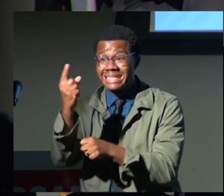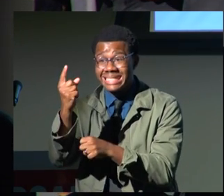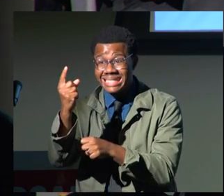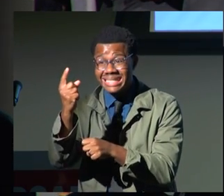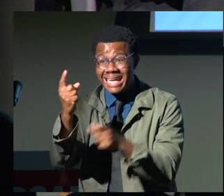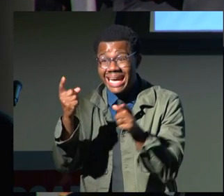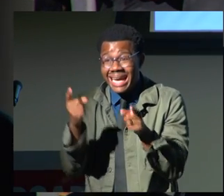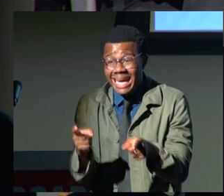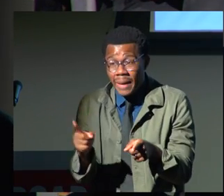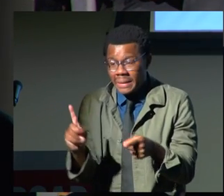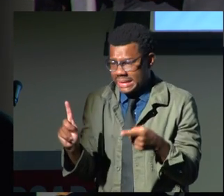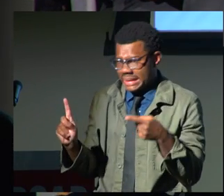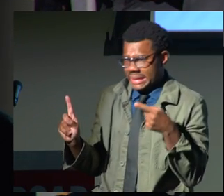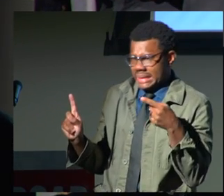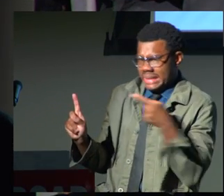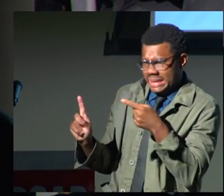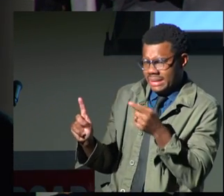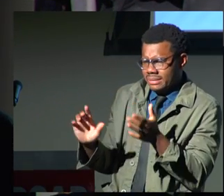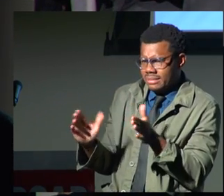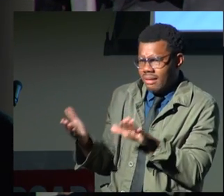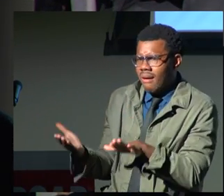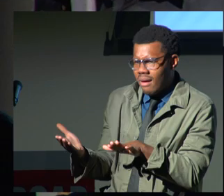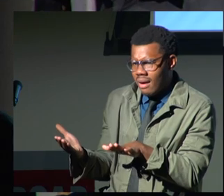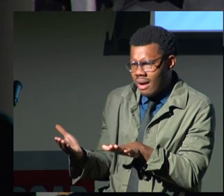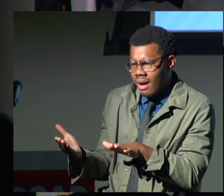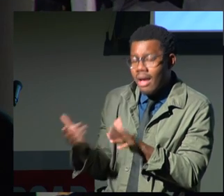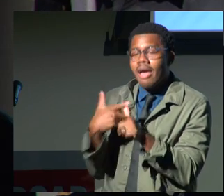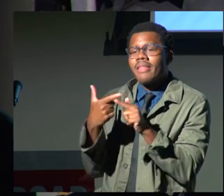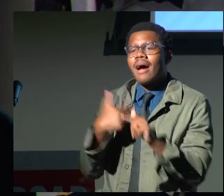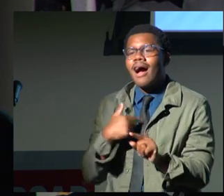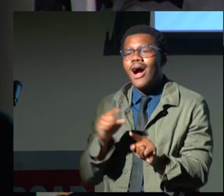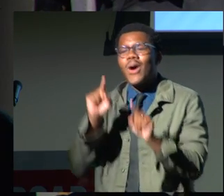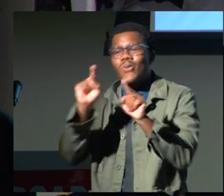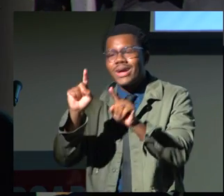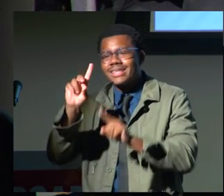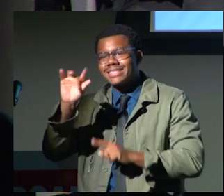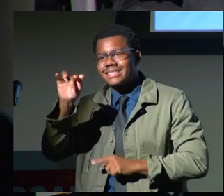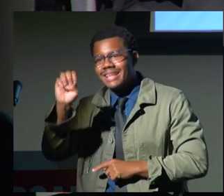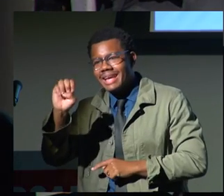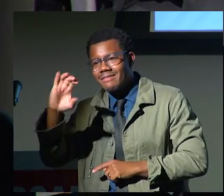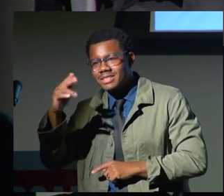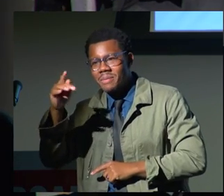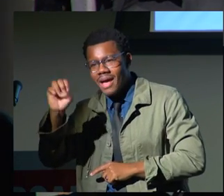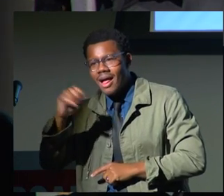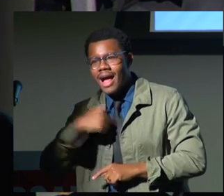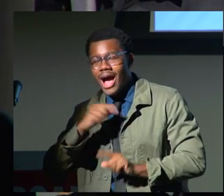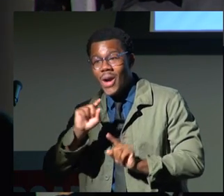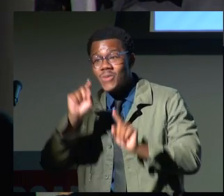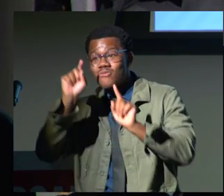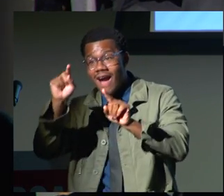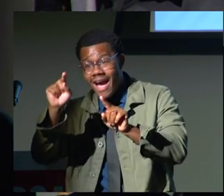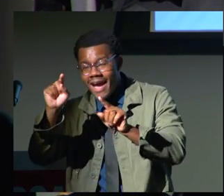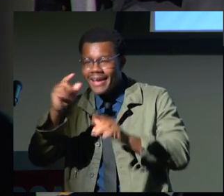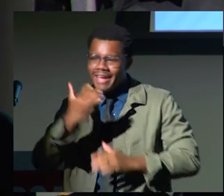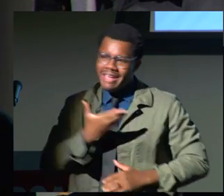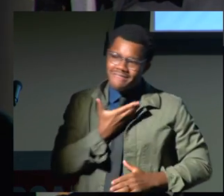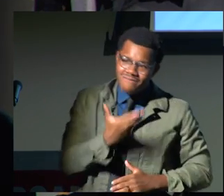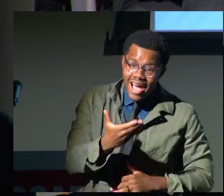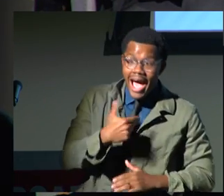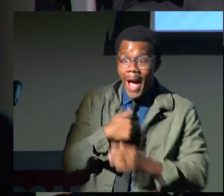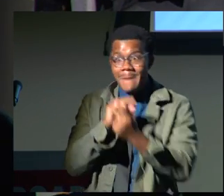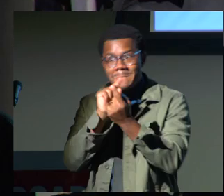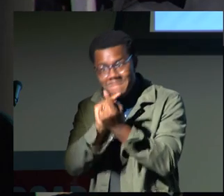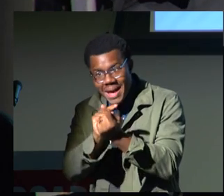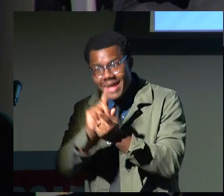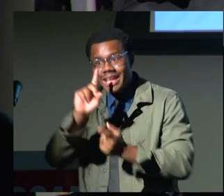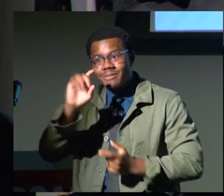He passed away, right. And then I went to see Dave Chappelle at Radio City Music Hall. Mm-hmm. And remember, they invited me to the party. I met Dave, yeah.